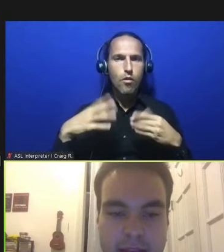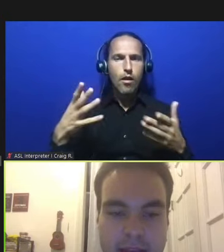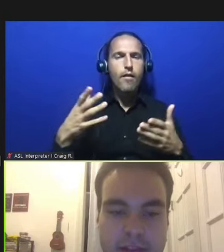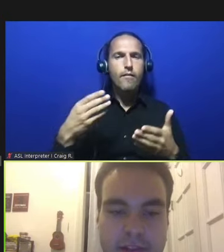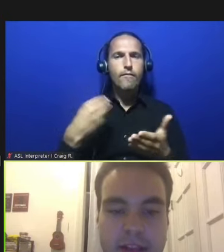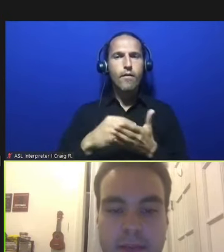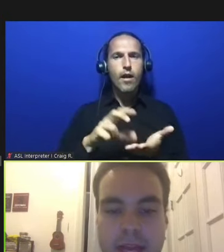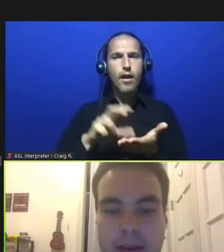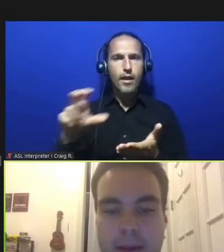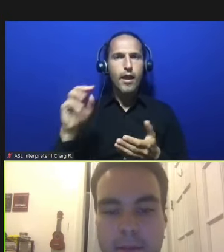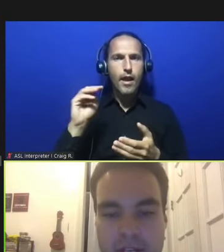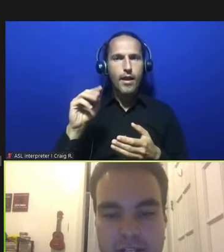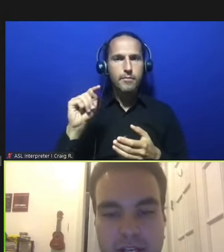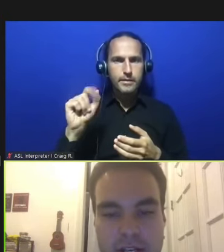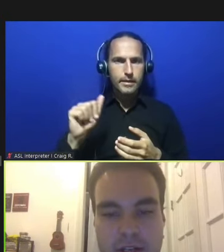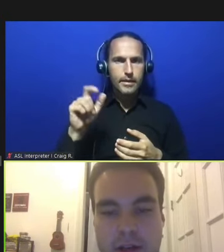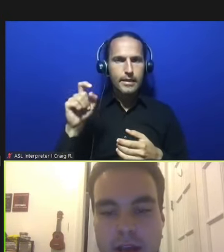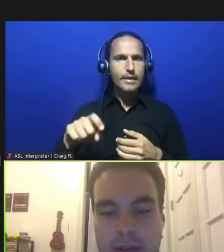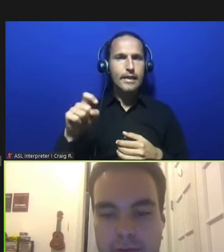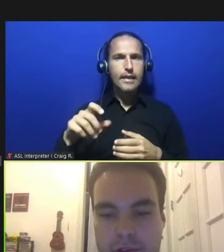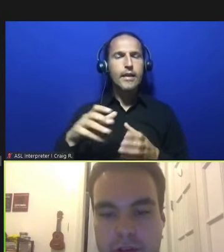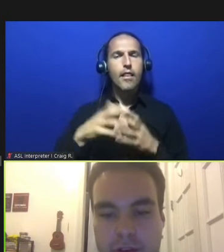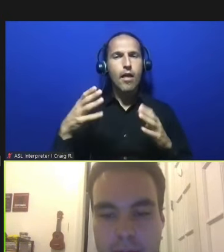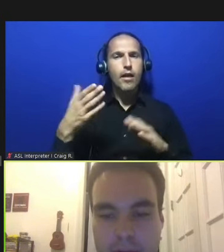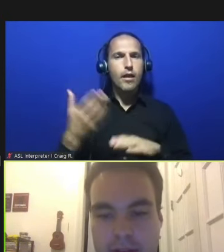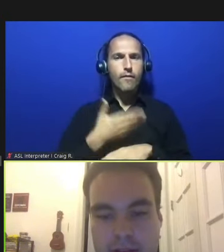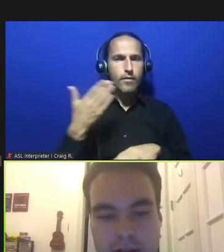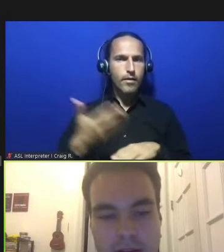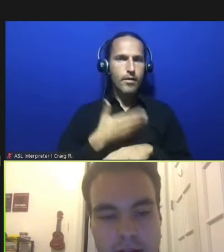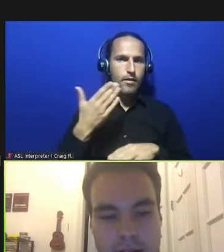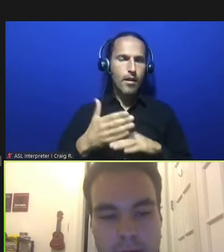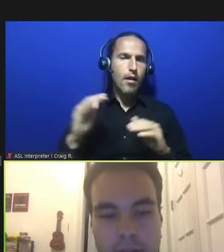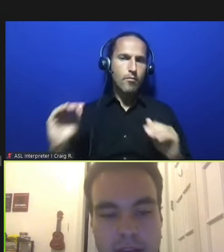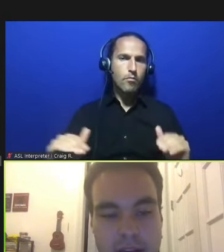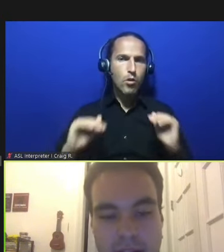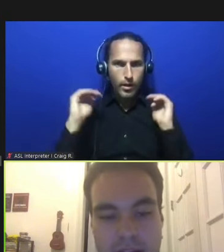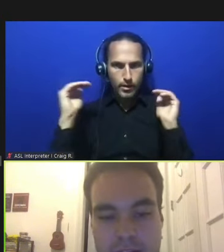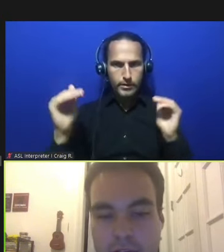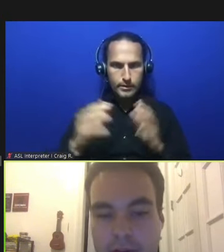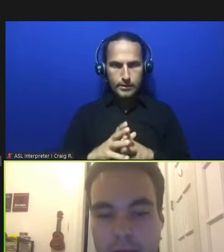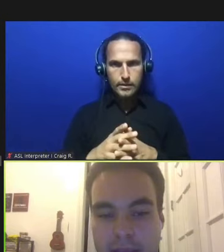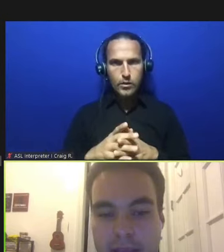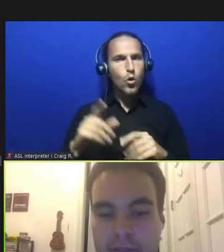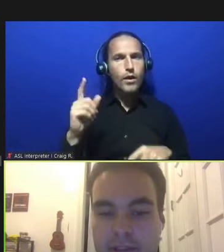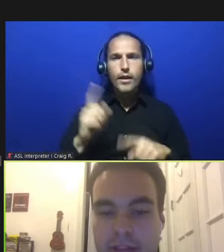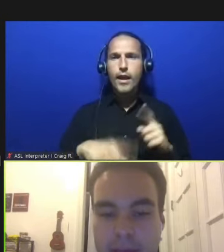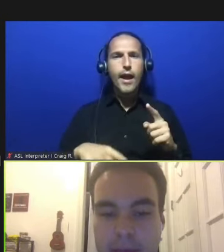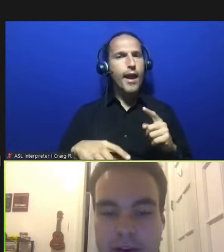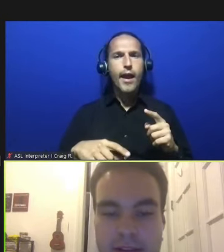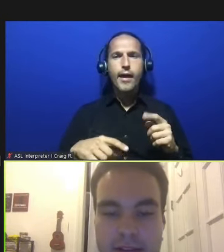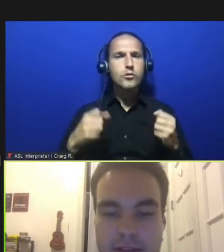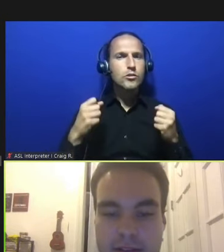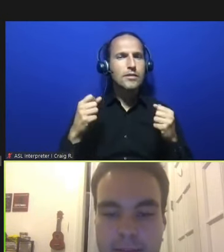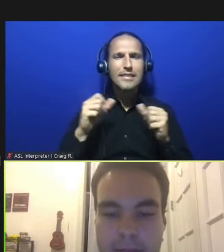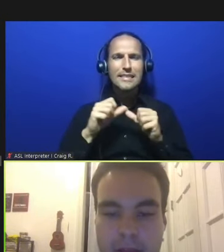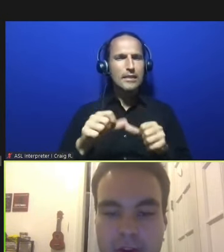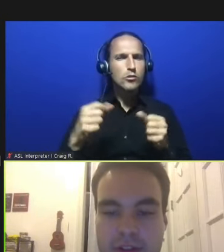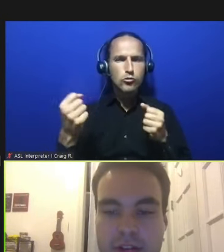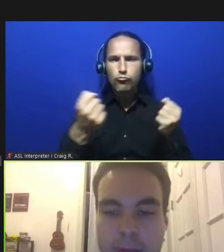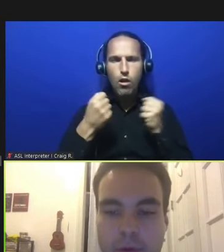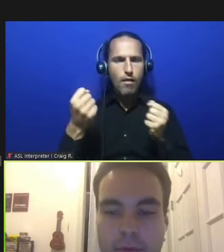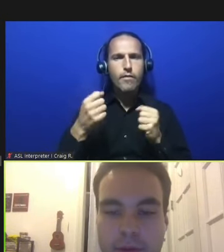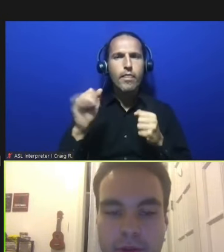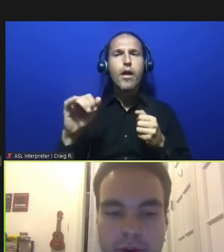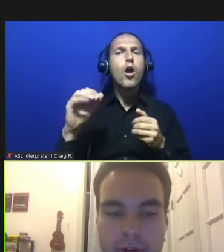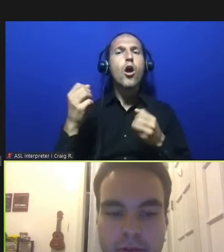MTA so that it can make much needed infrastructure upgrades. We cannot drive our way out of this climate crisis. Cars are the